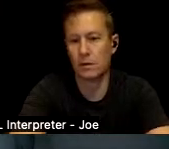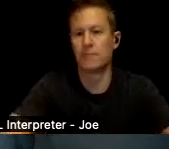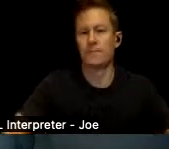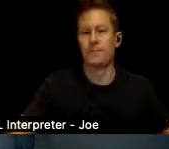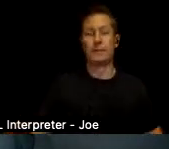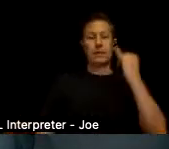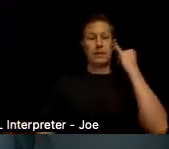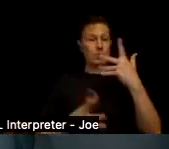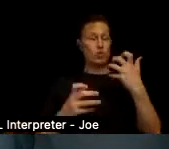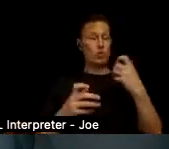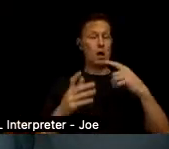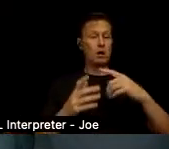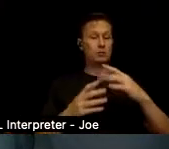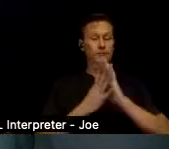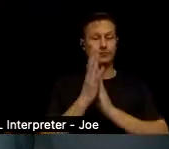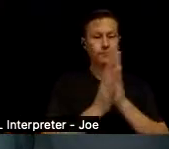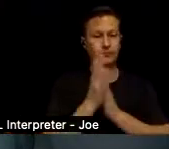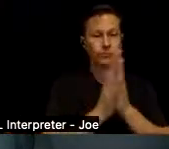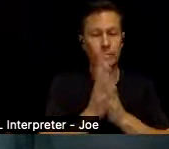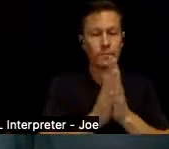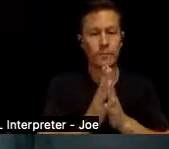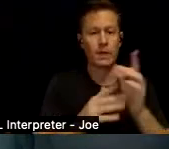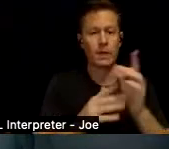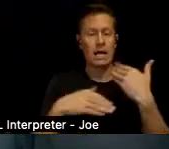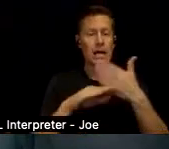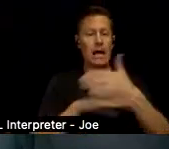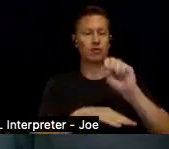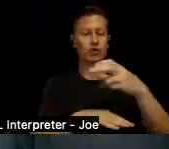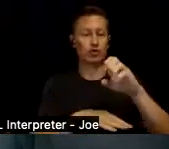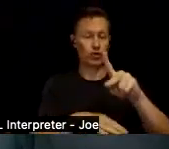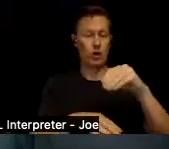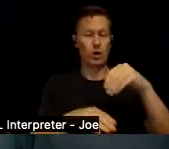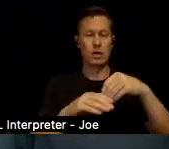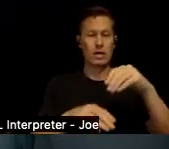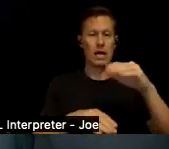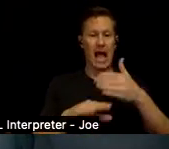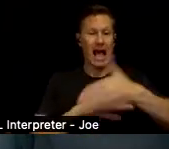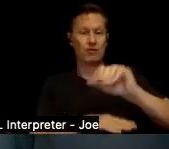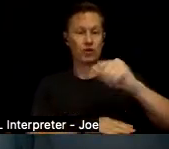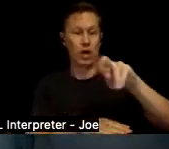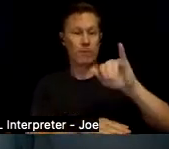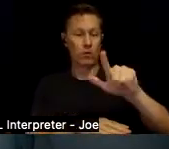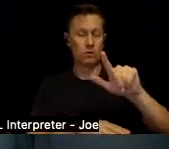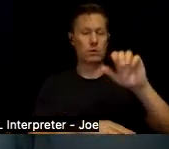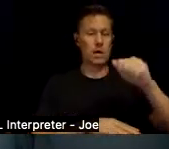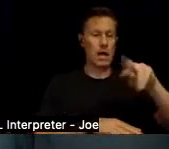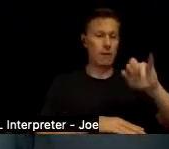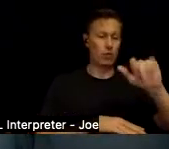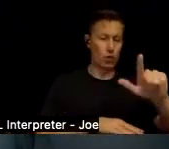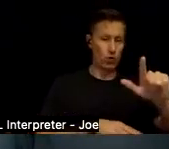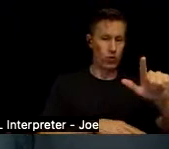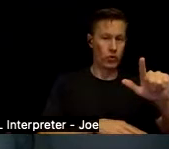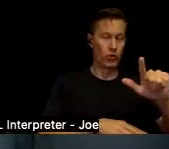I'm sure you felt a lot of them. And then the Landers earthquake farther north. So Joshua